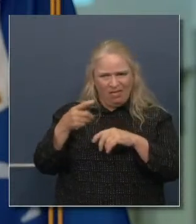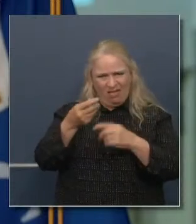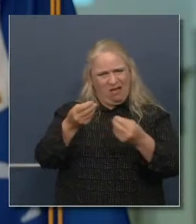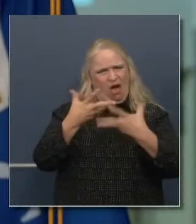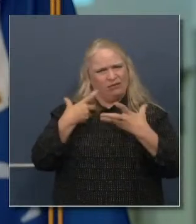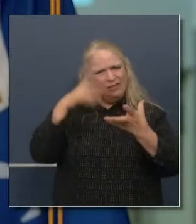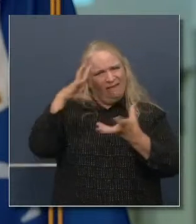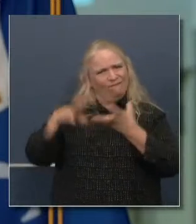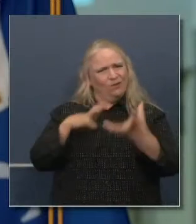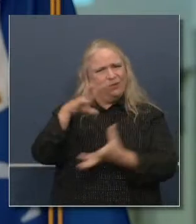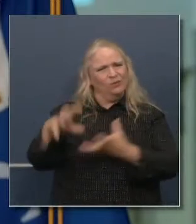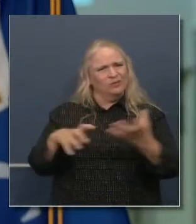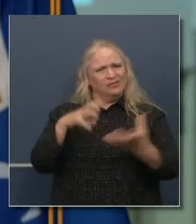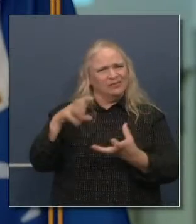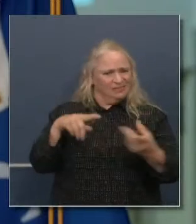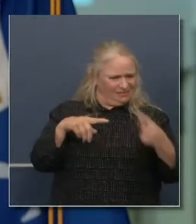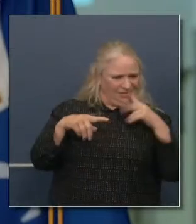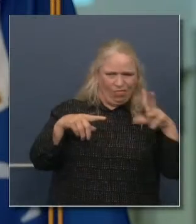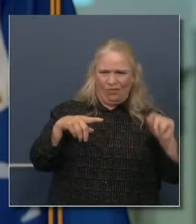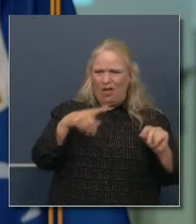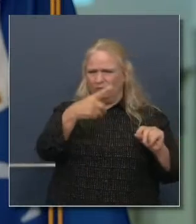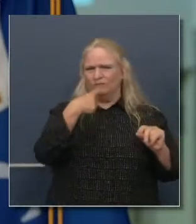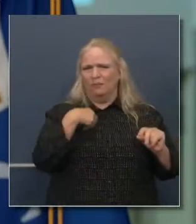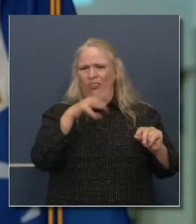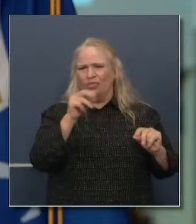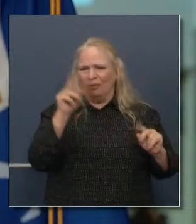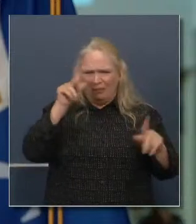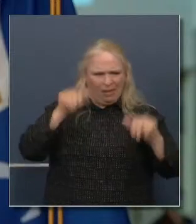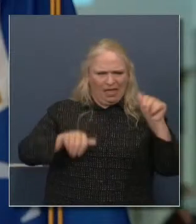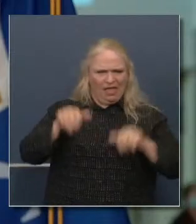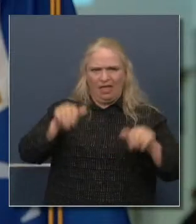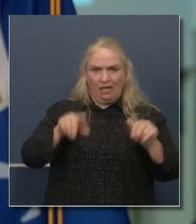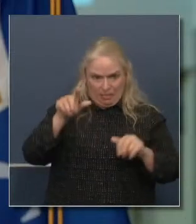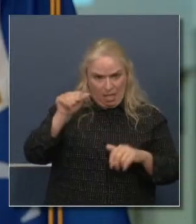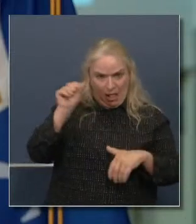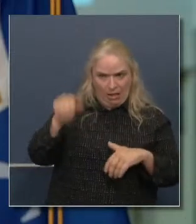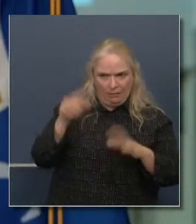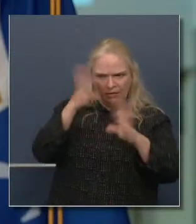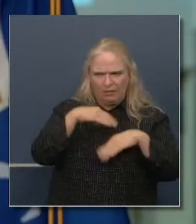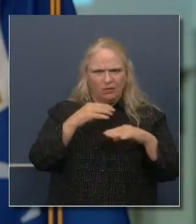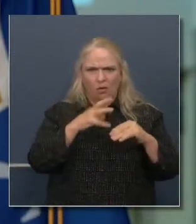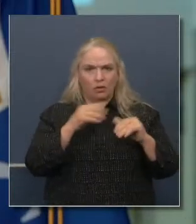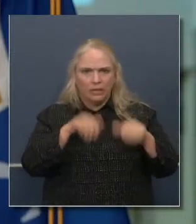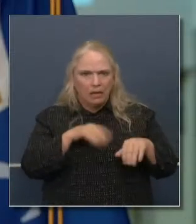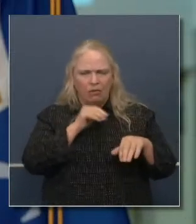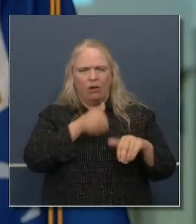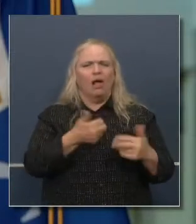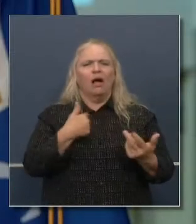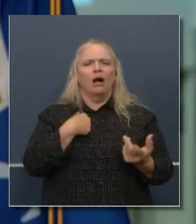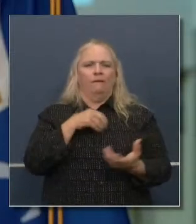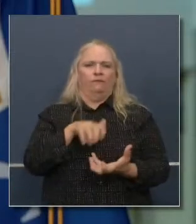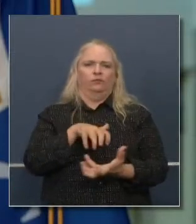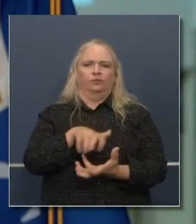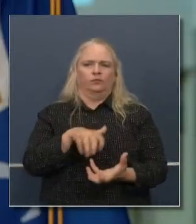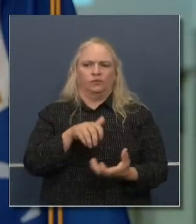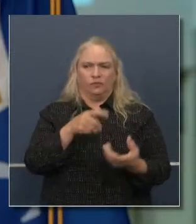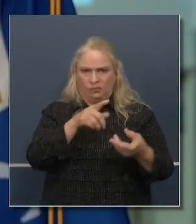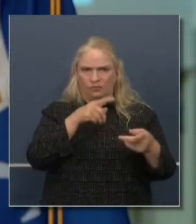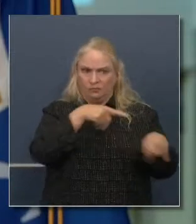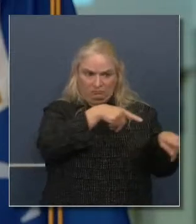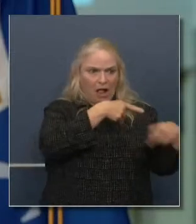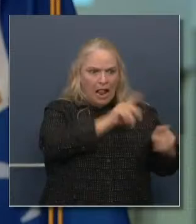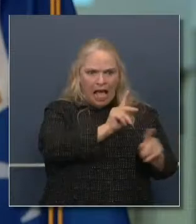in where people aren't really sure what is safe, where it's safe, why it's okay on one block and not in another. Yeah. There's